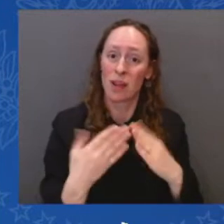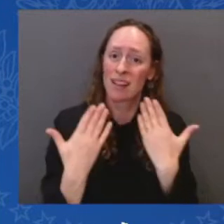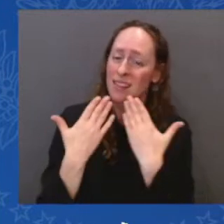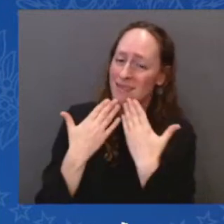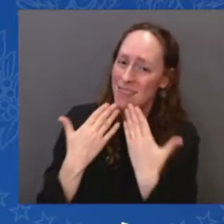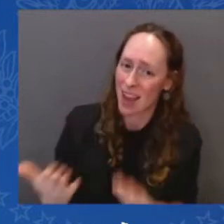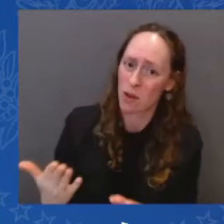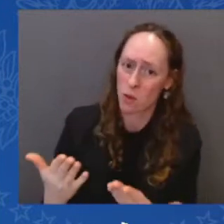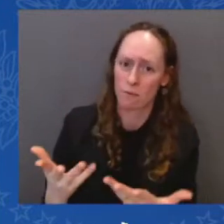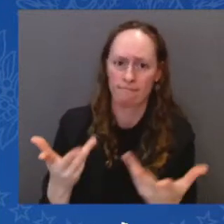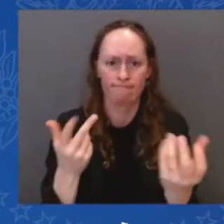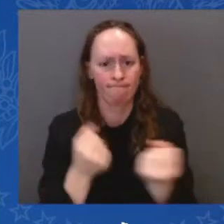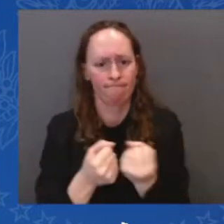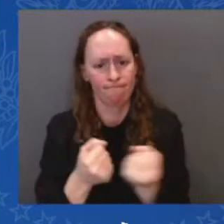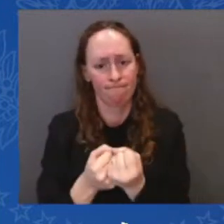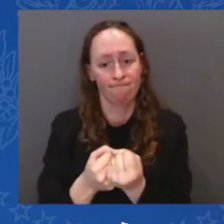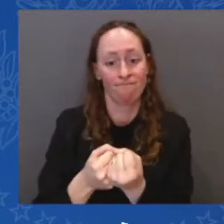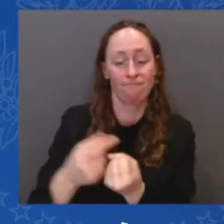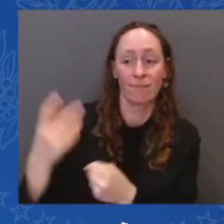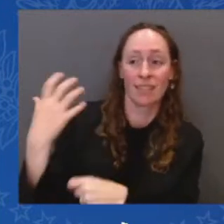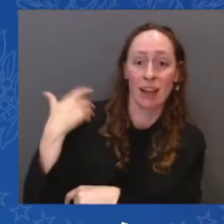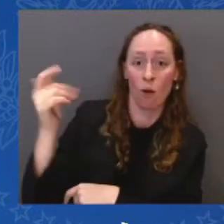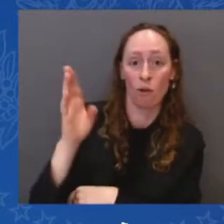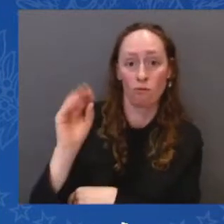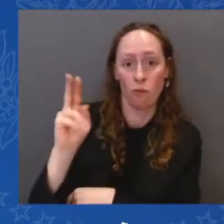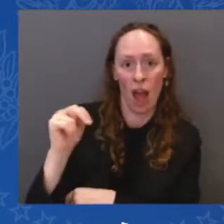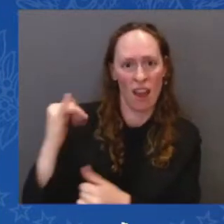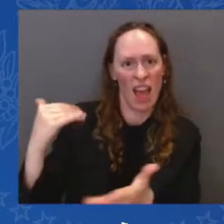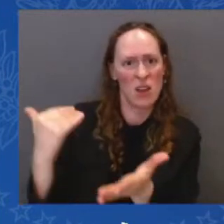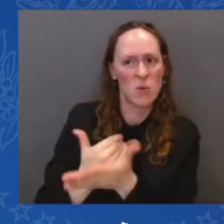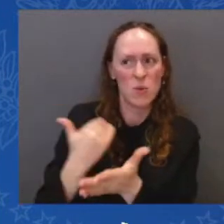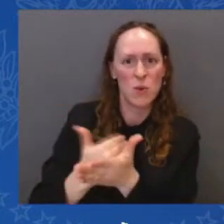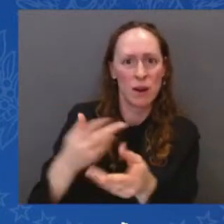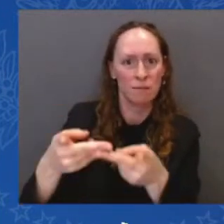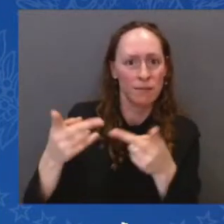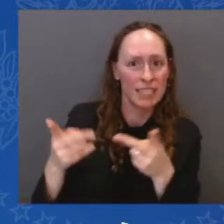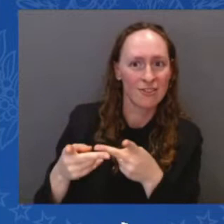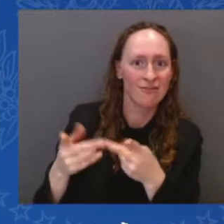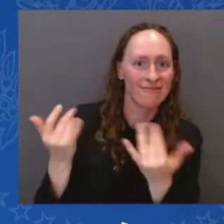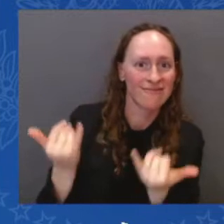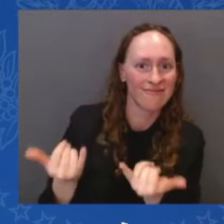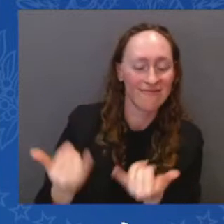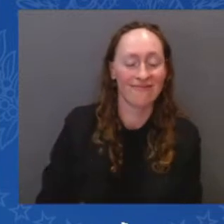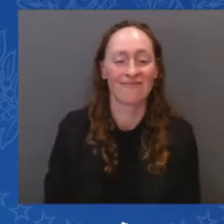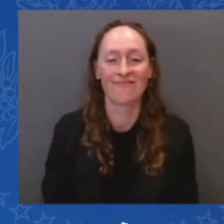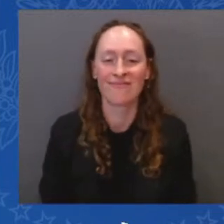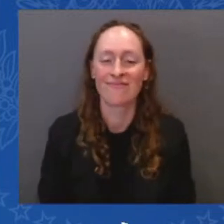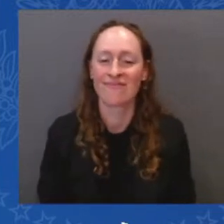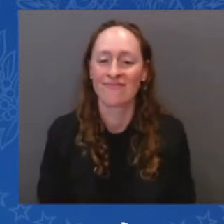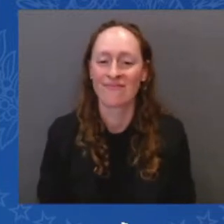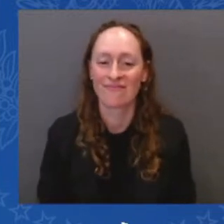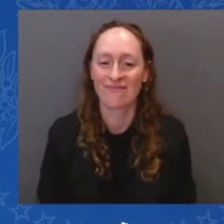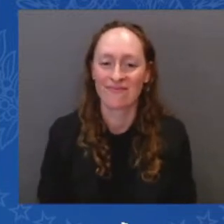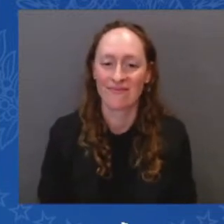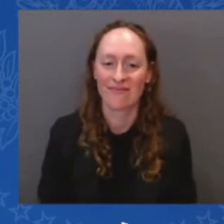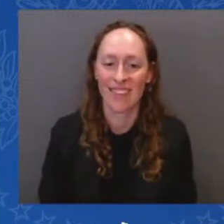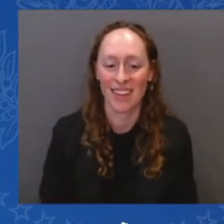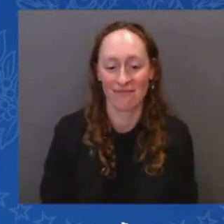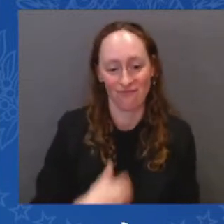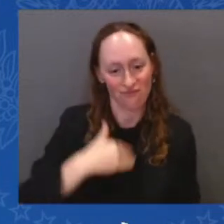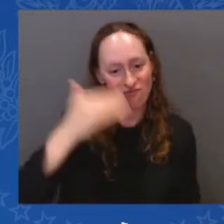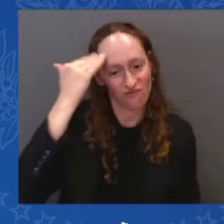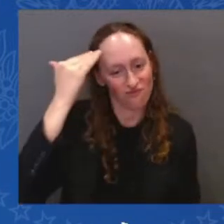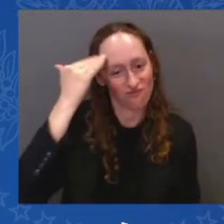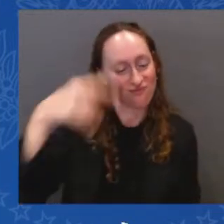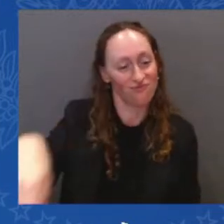force. General Brown, I know that you'll make us all proud as the chairman. And to our entire